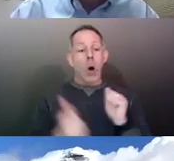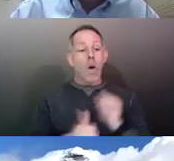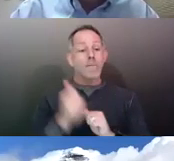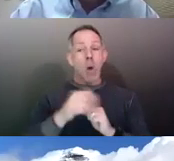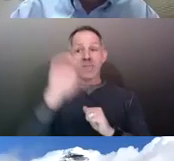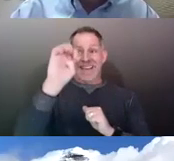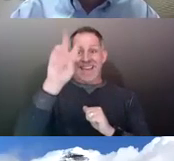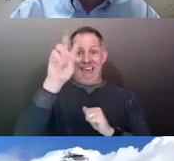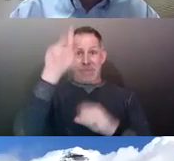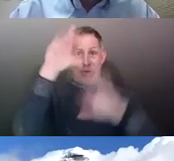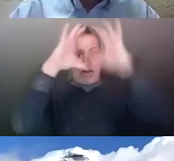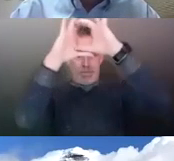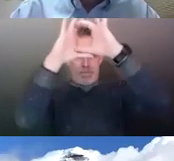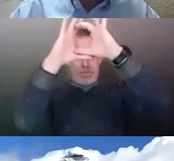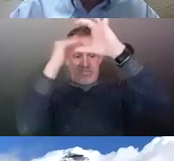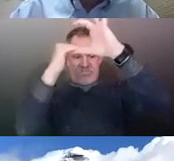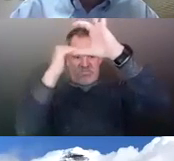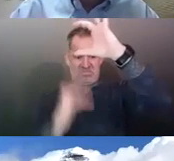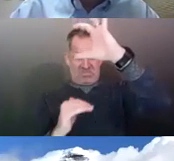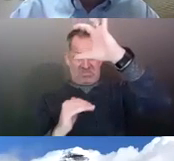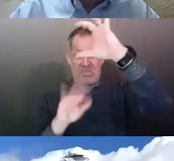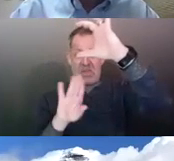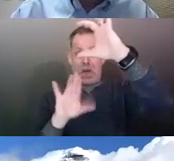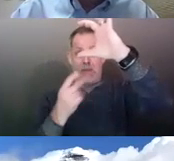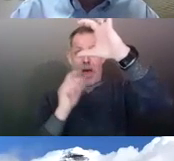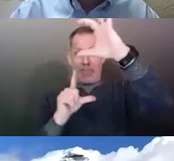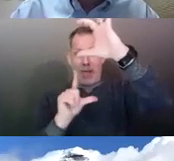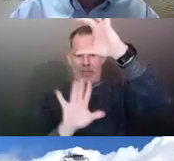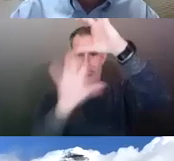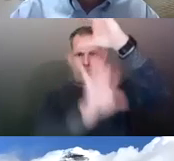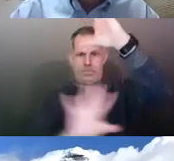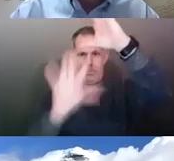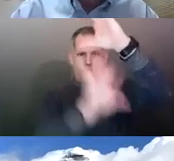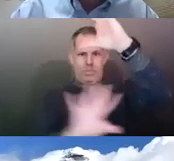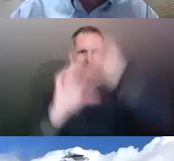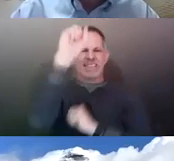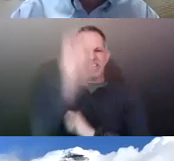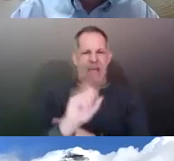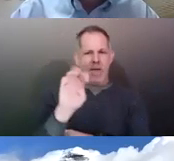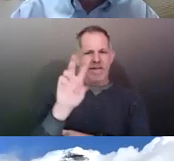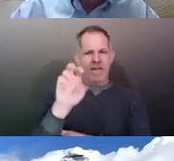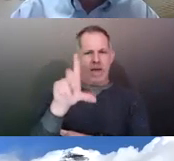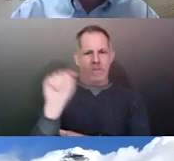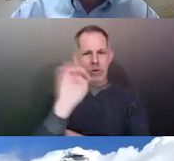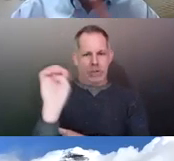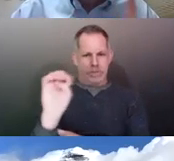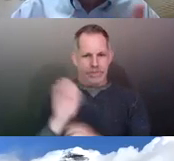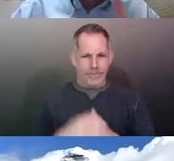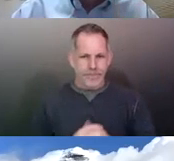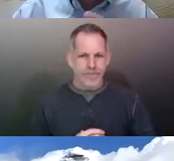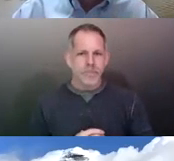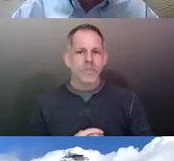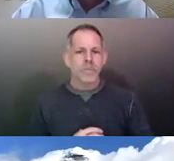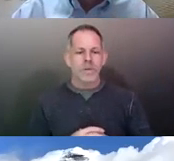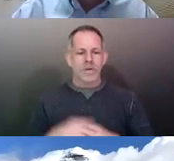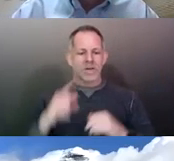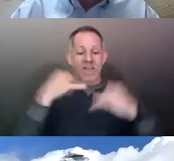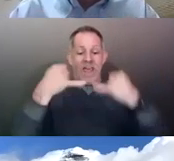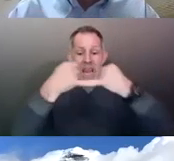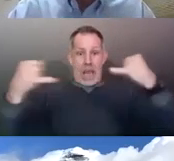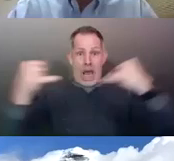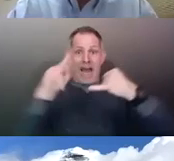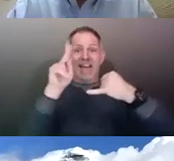jurisdictions converge there, extending down toward the King County border, and then pockets out